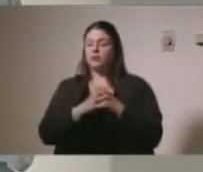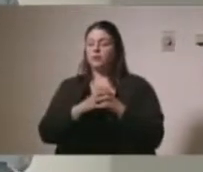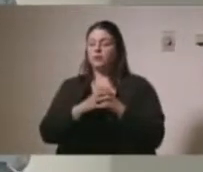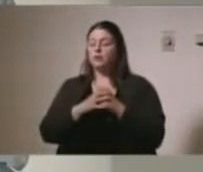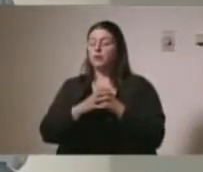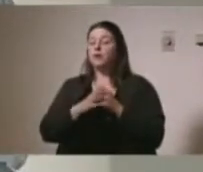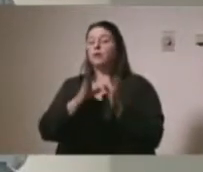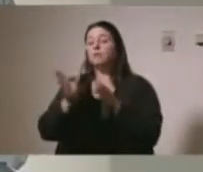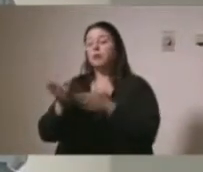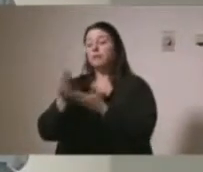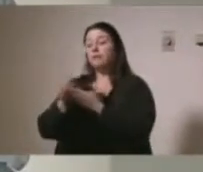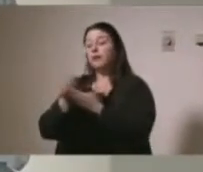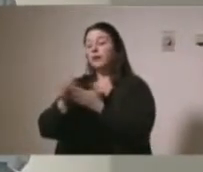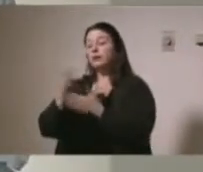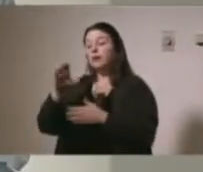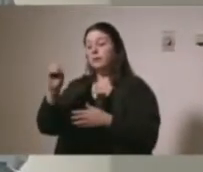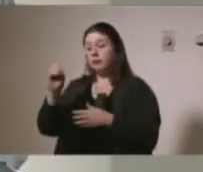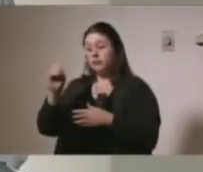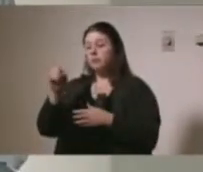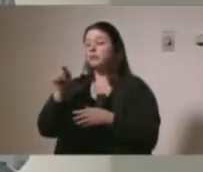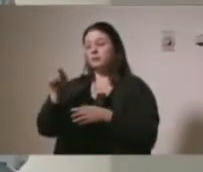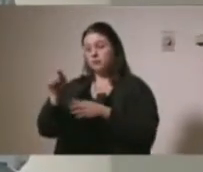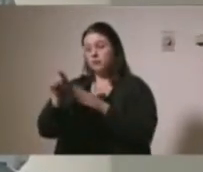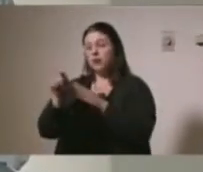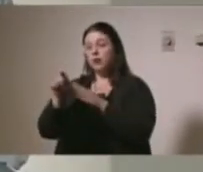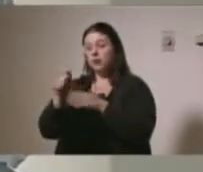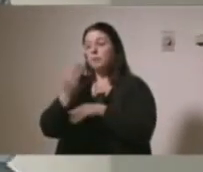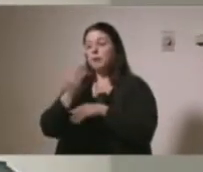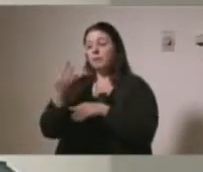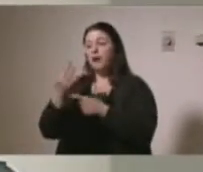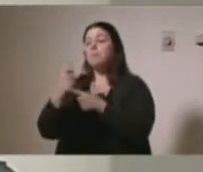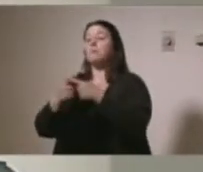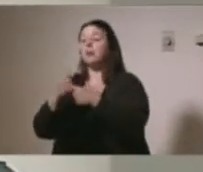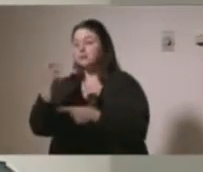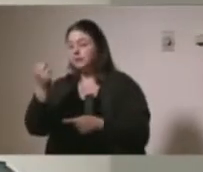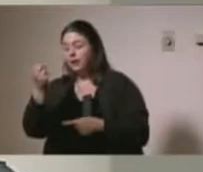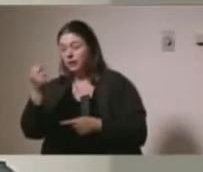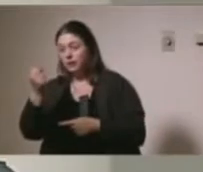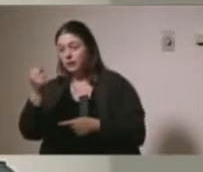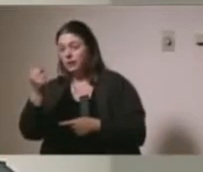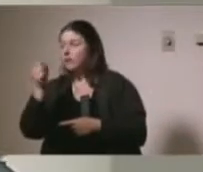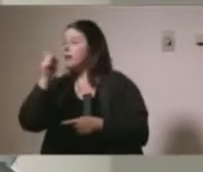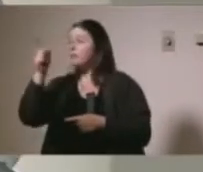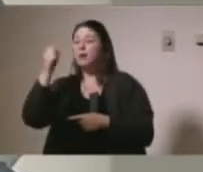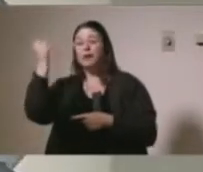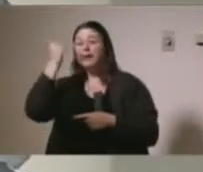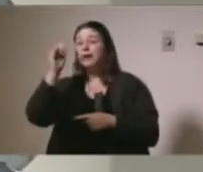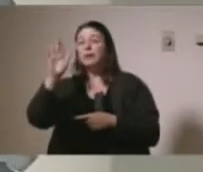the financial offices are also opened on Saturdays, unlike banks in Italy.